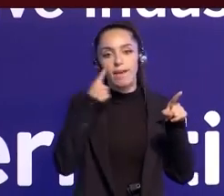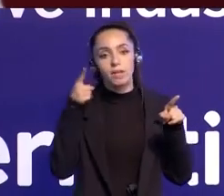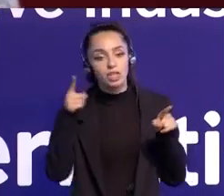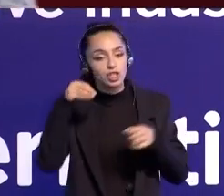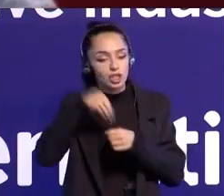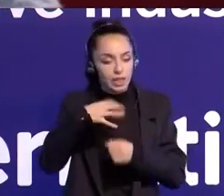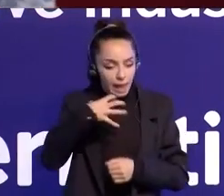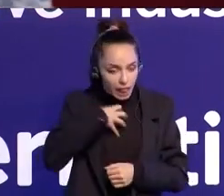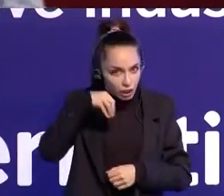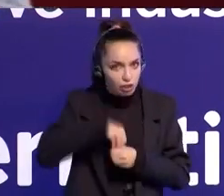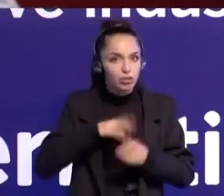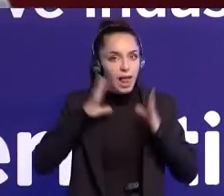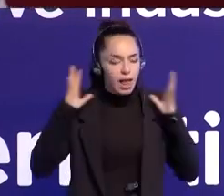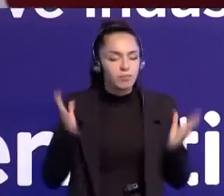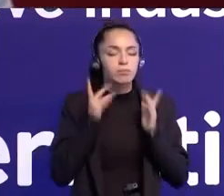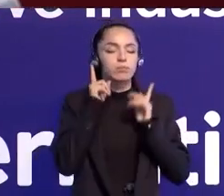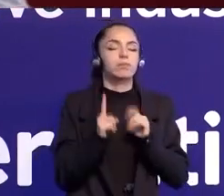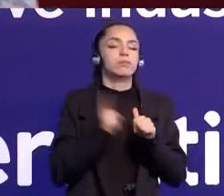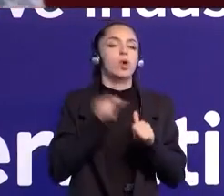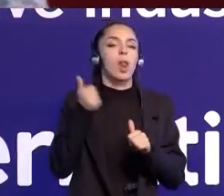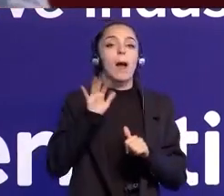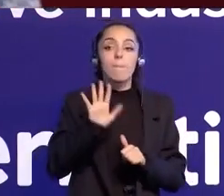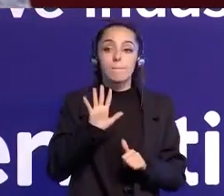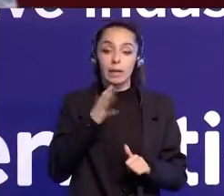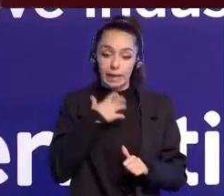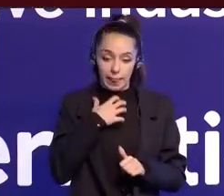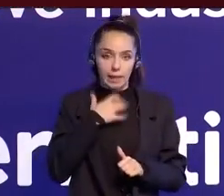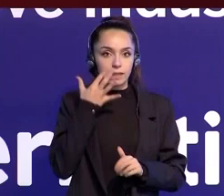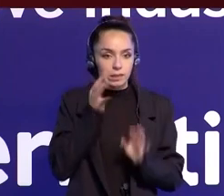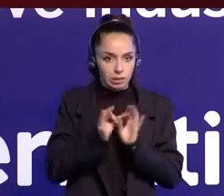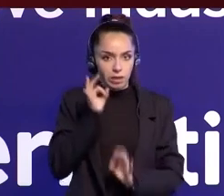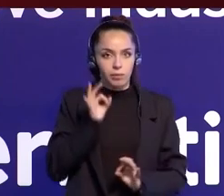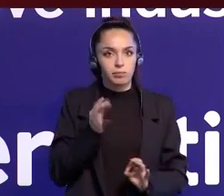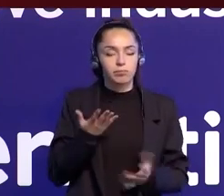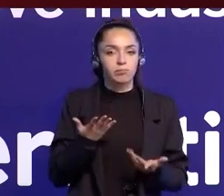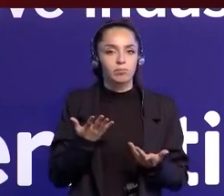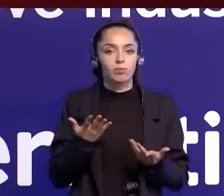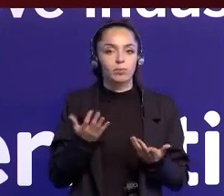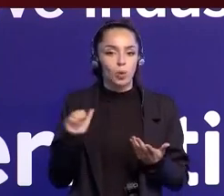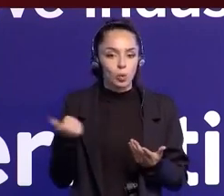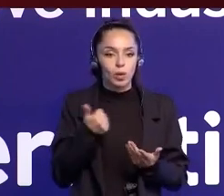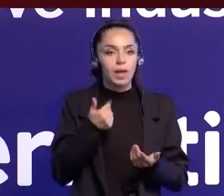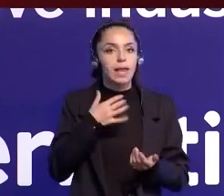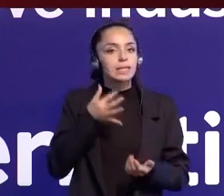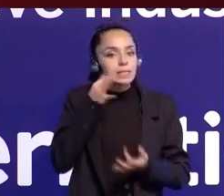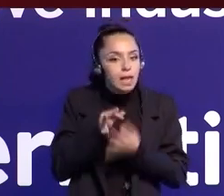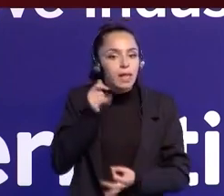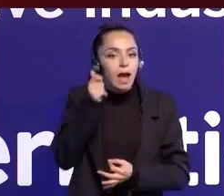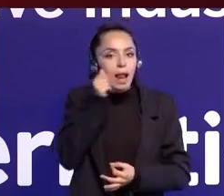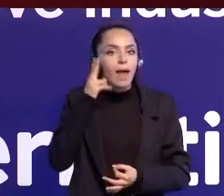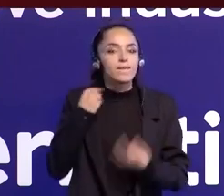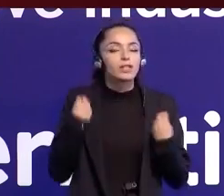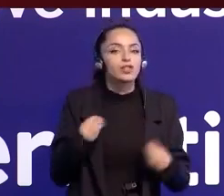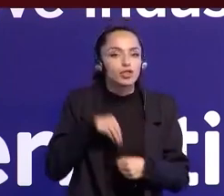at the same time for the fundamental human norms and values. And we cannot fight